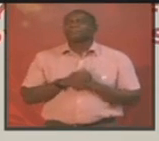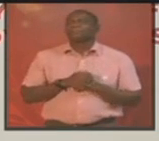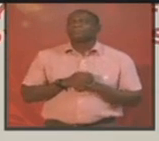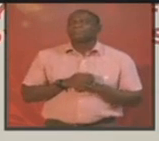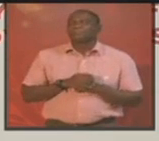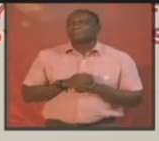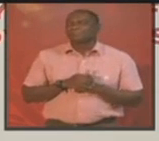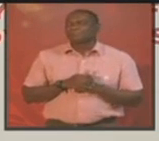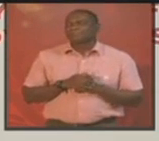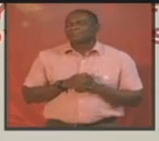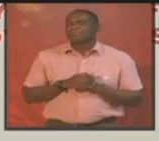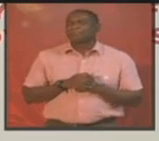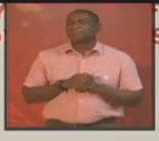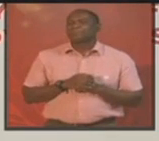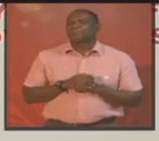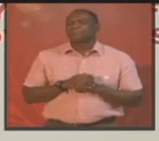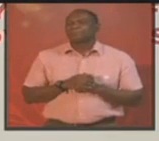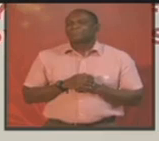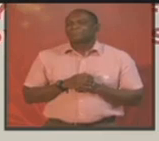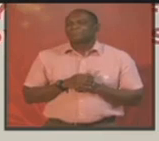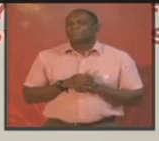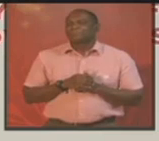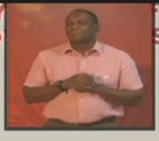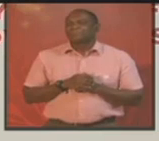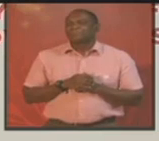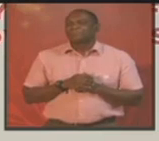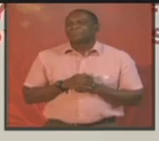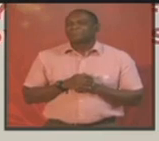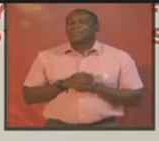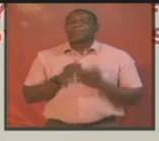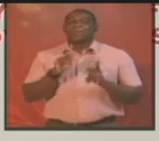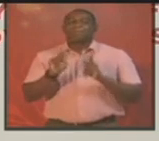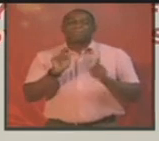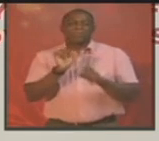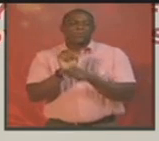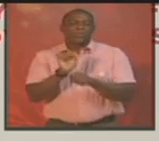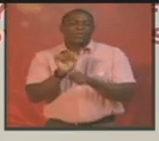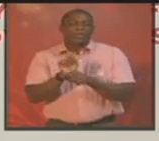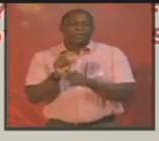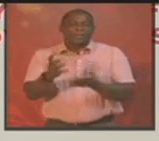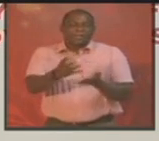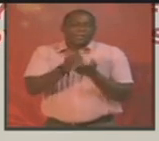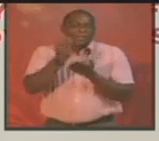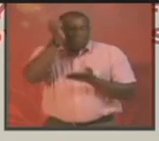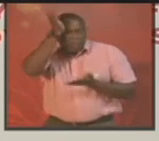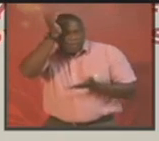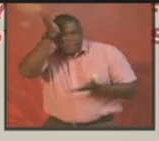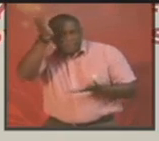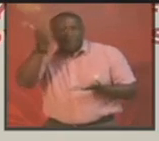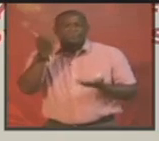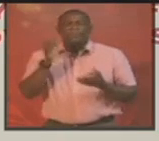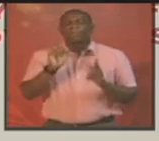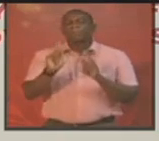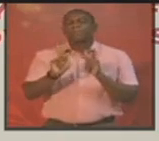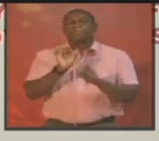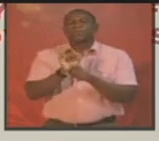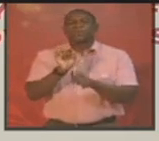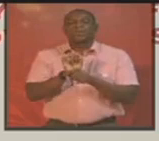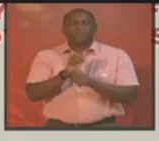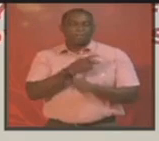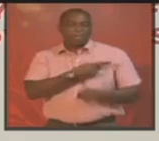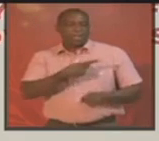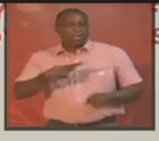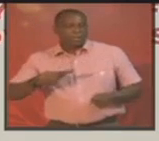soon, principals, sanitation workers, parliamentarians,